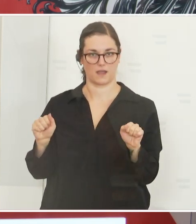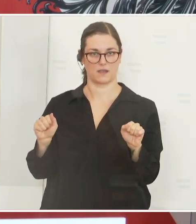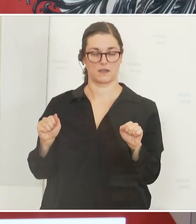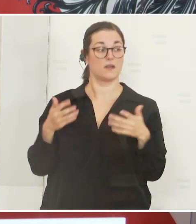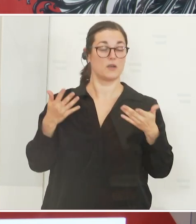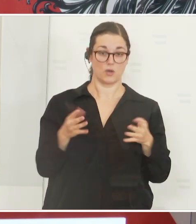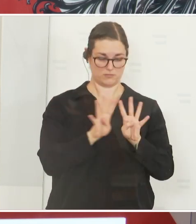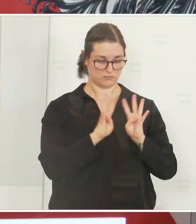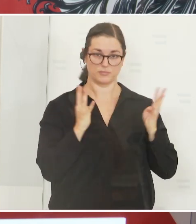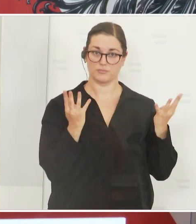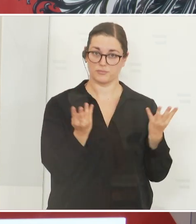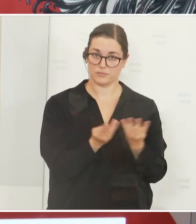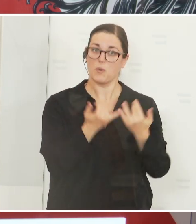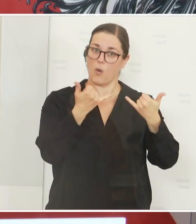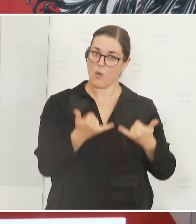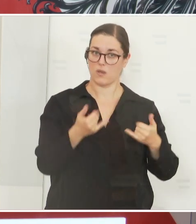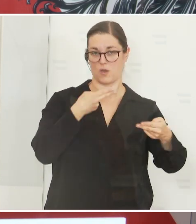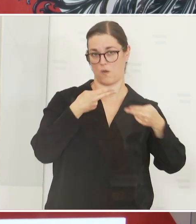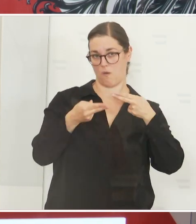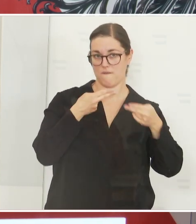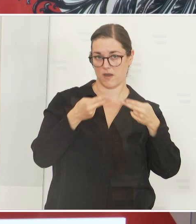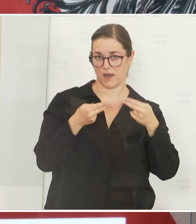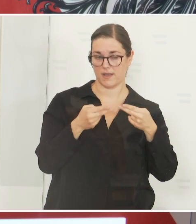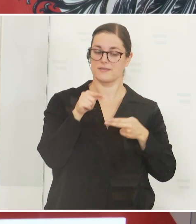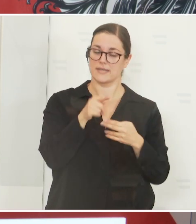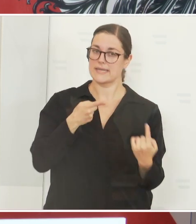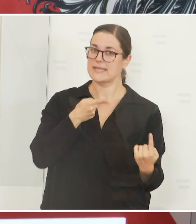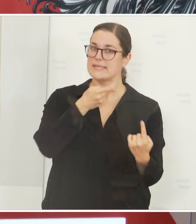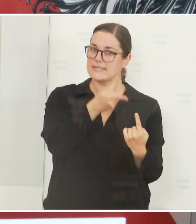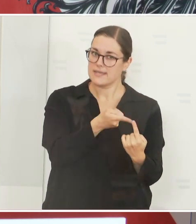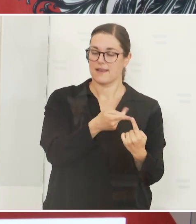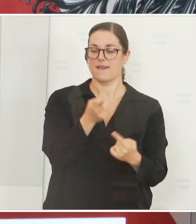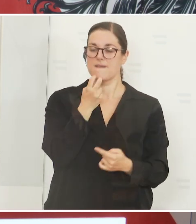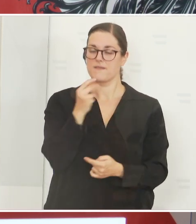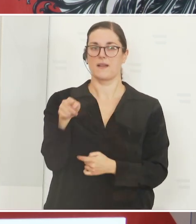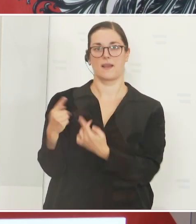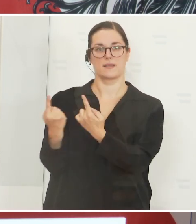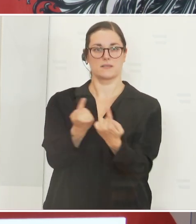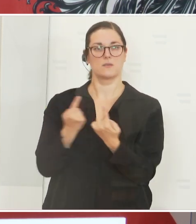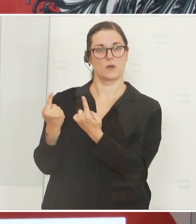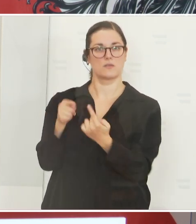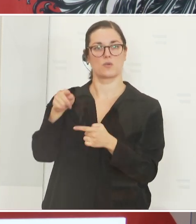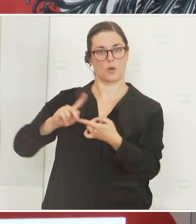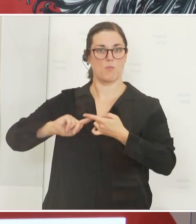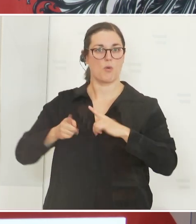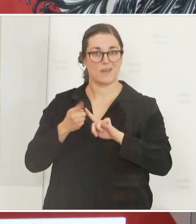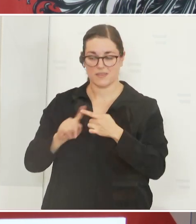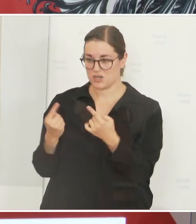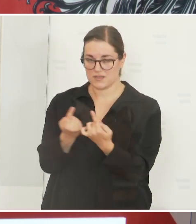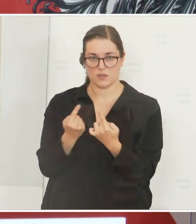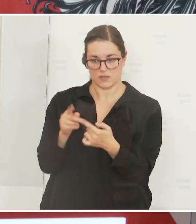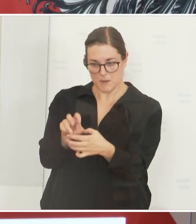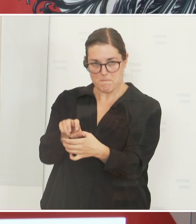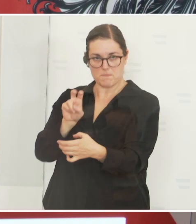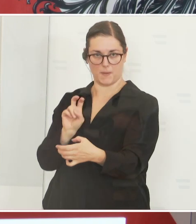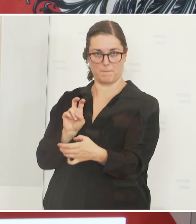is today's conference is meant to find ways out of the current political impasse we are all in, and to